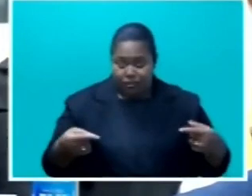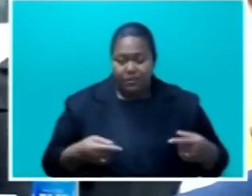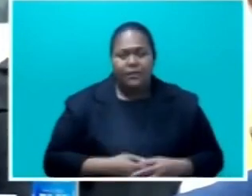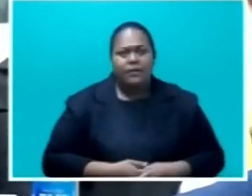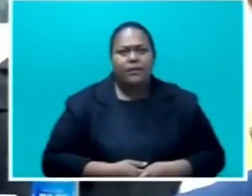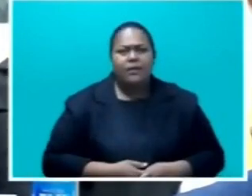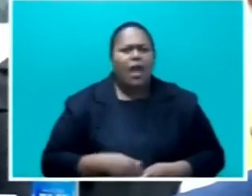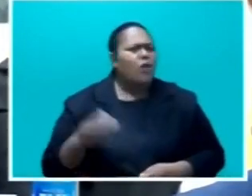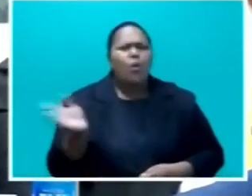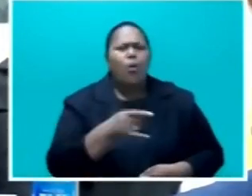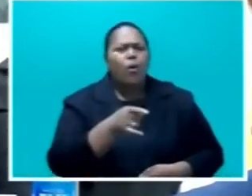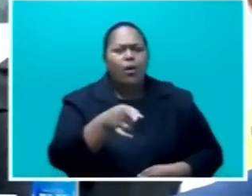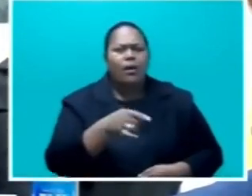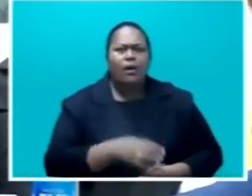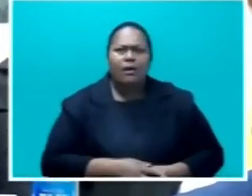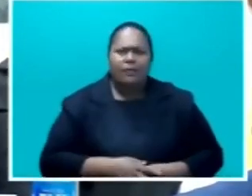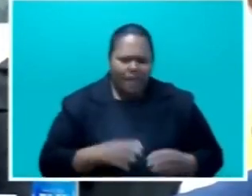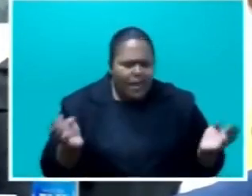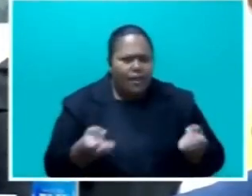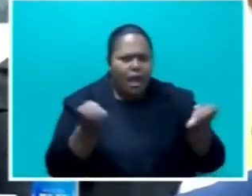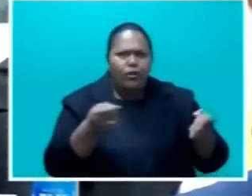were enabling that to happen.